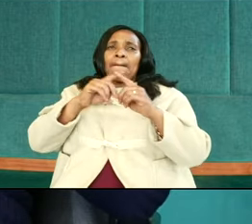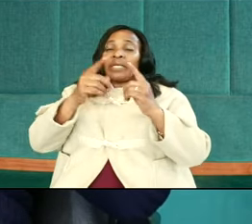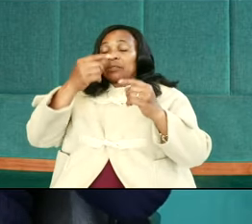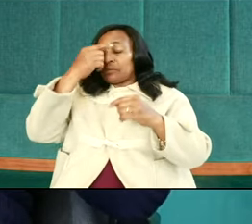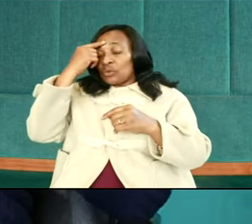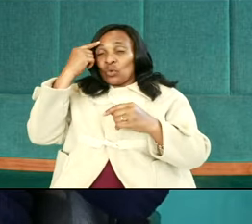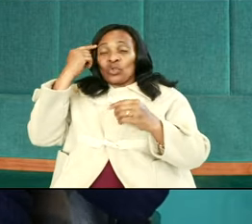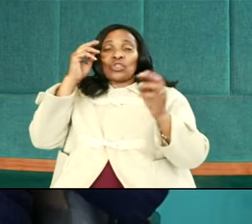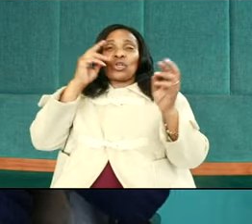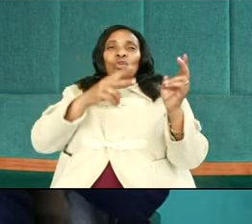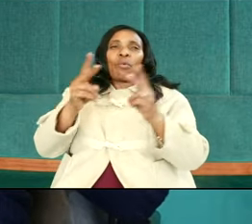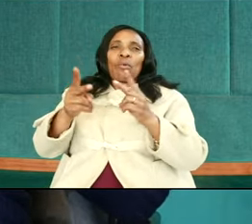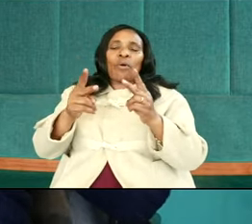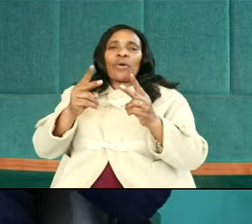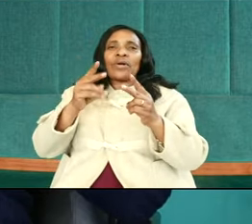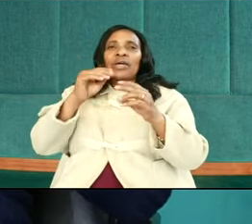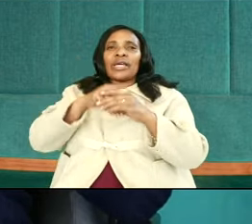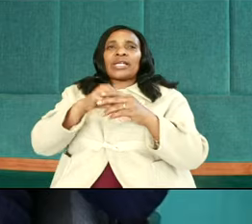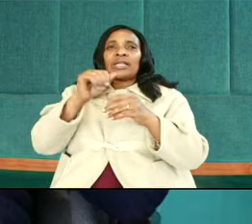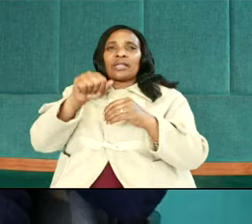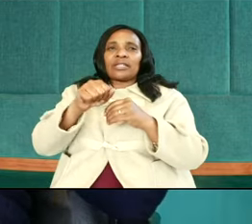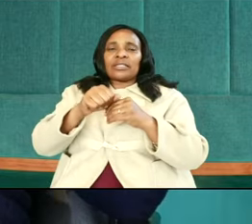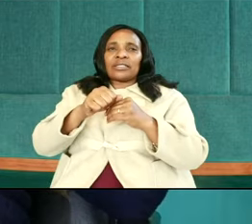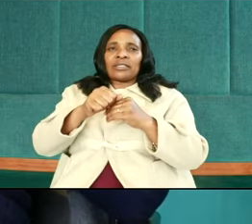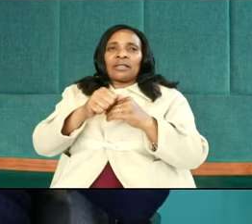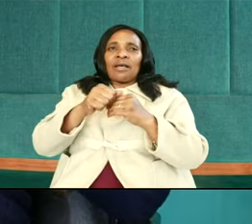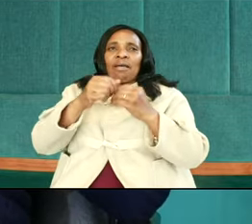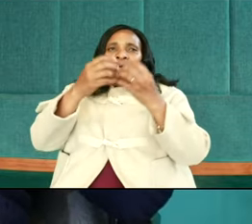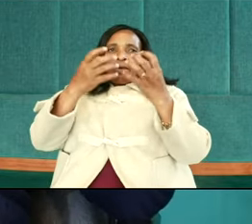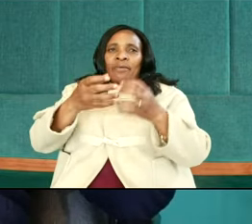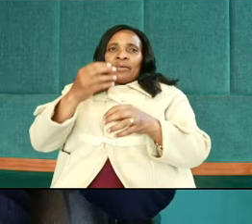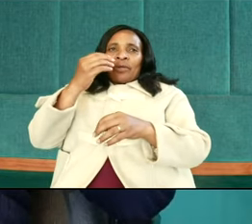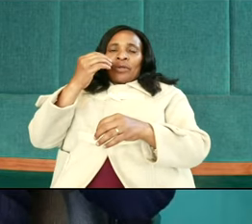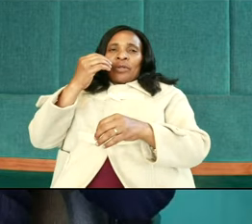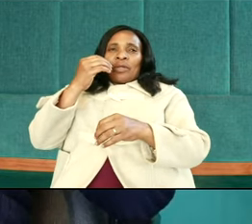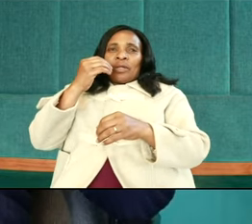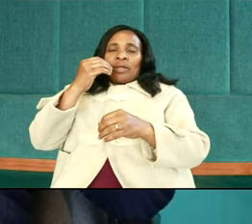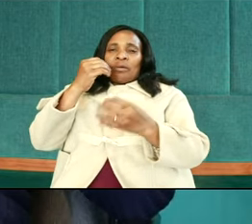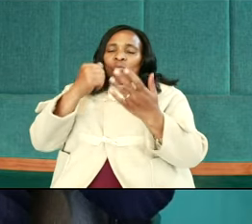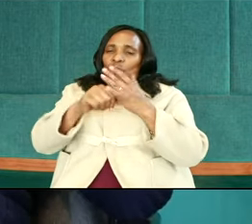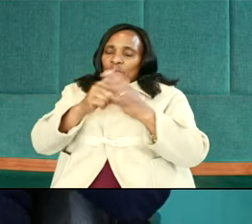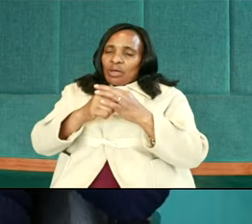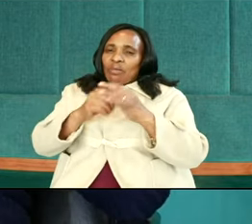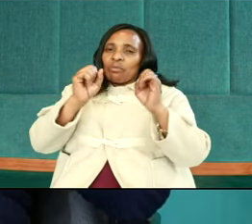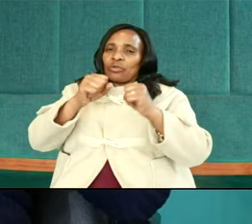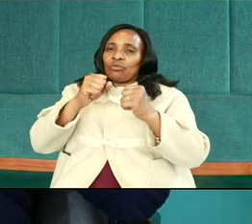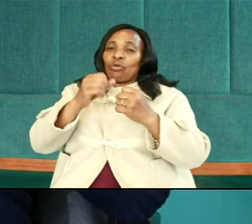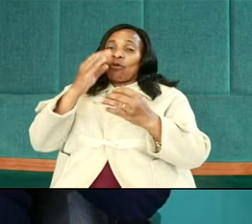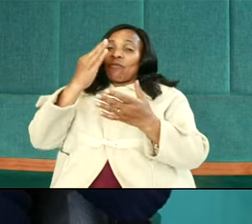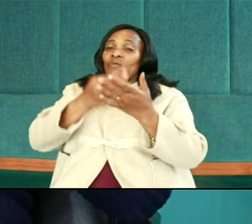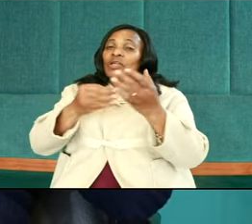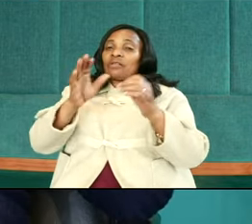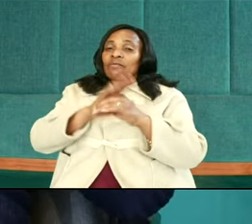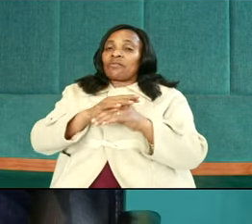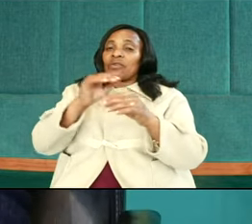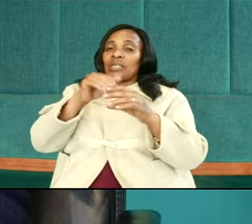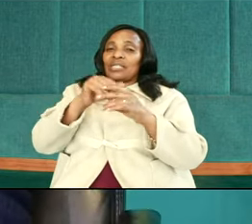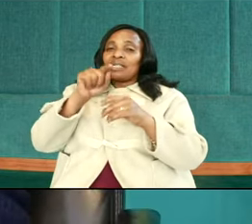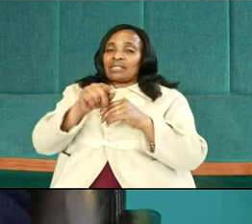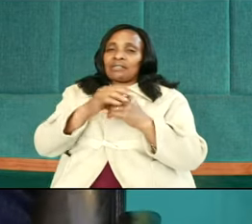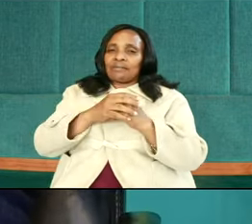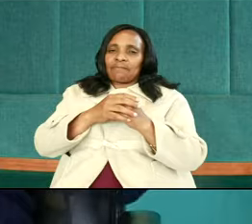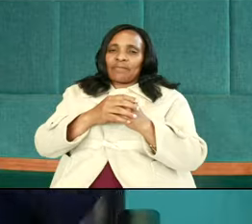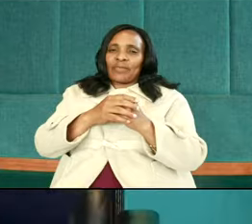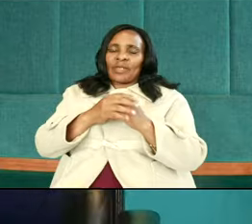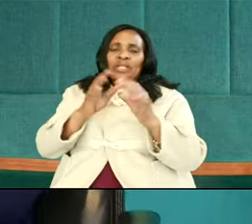people have normalized like being in adversity, often people find it easier to be like to be faithful in adversity, like when